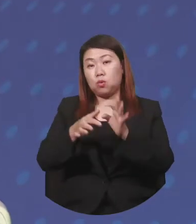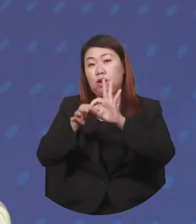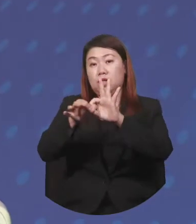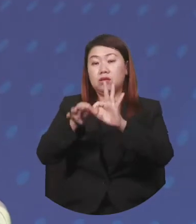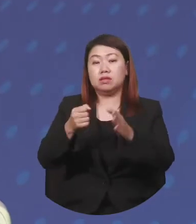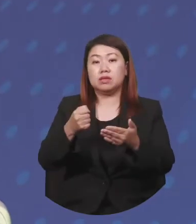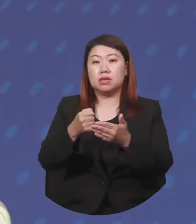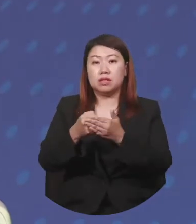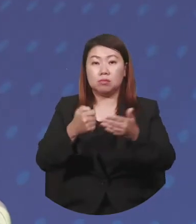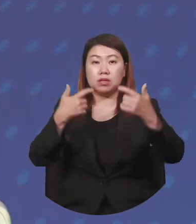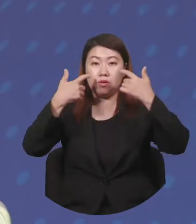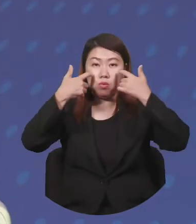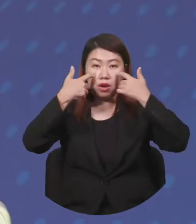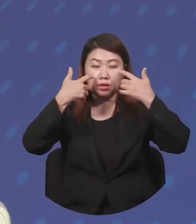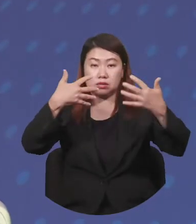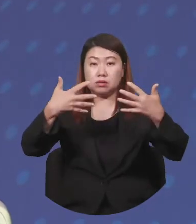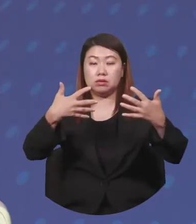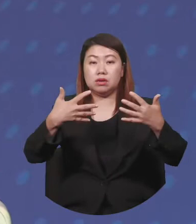also, it's not